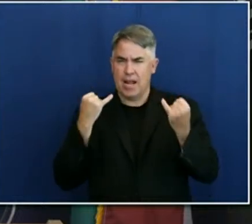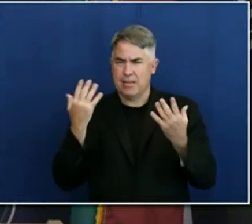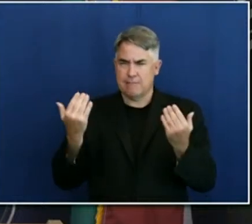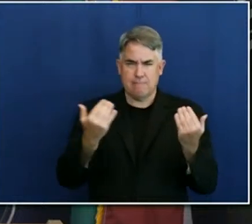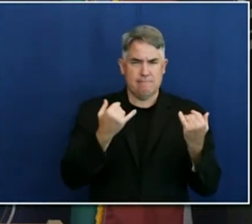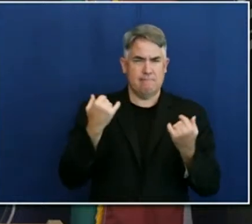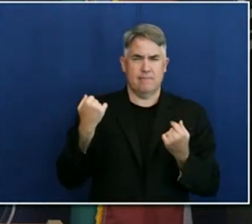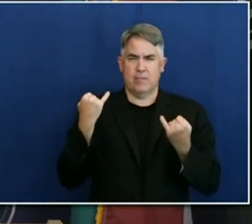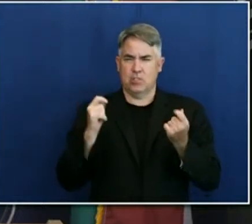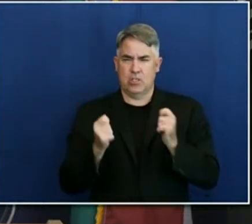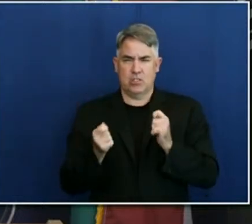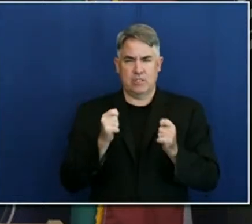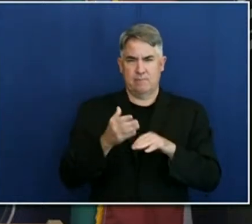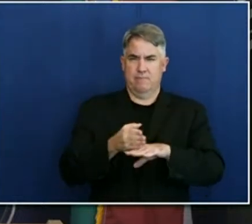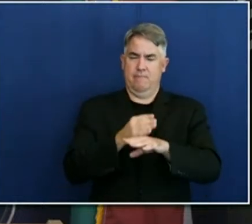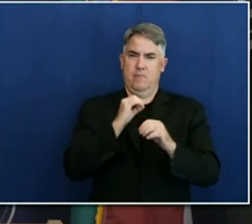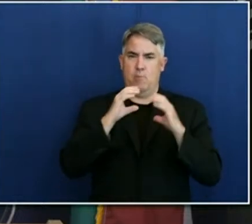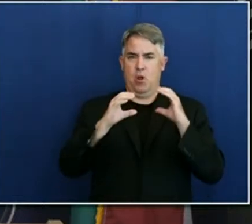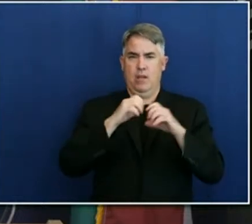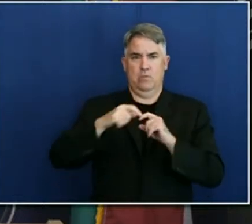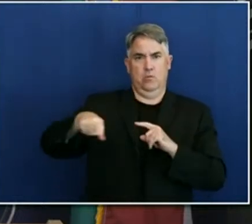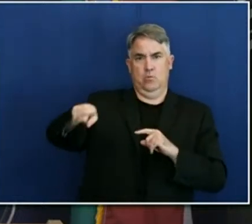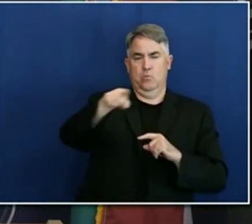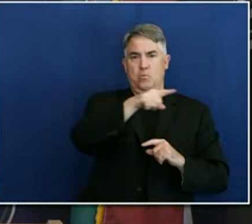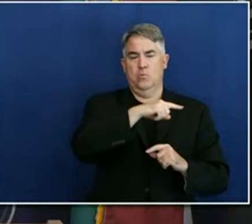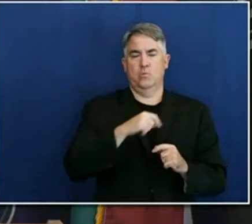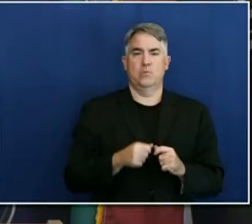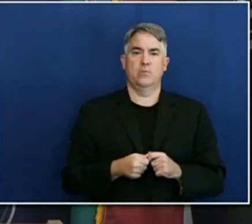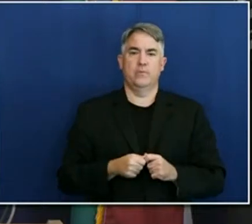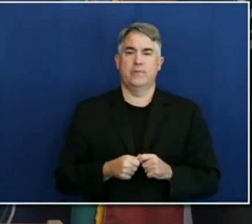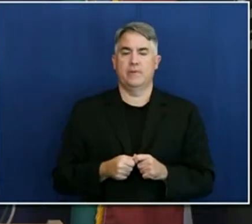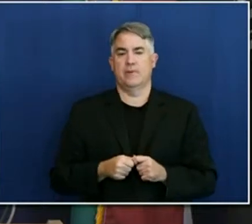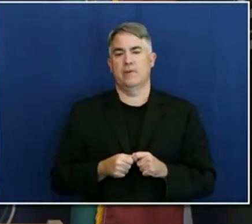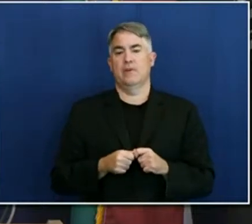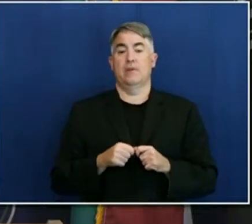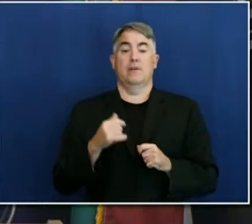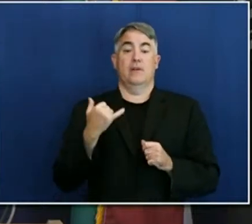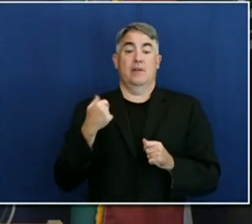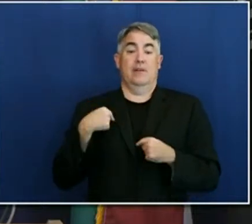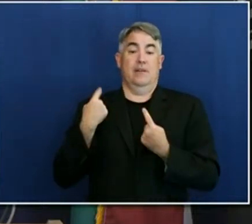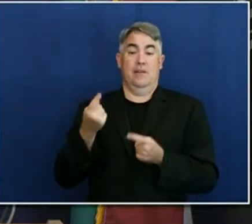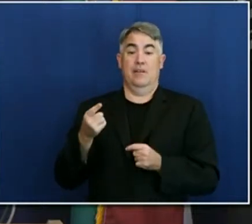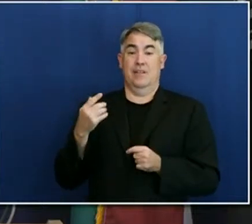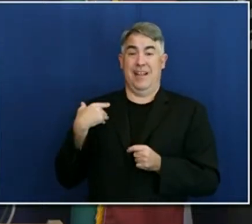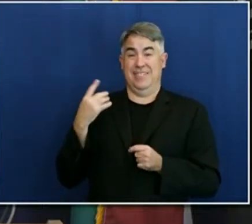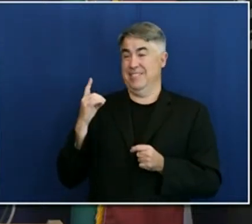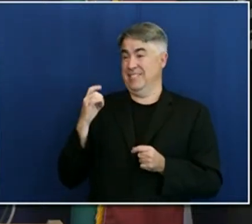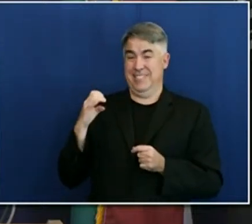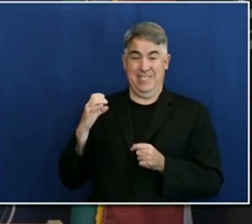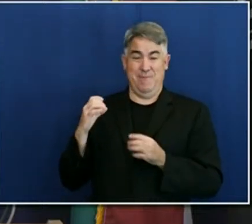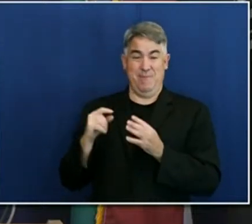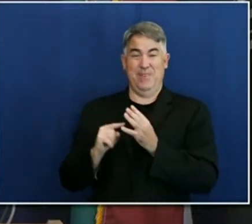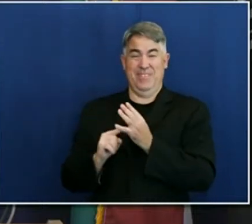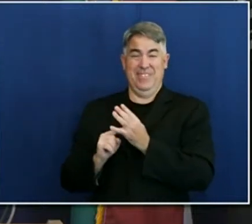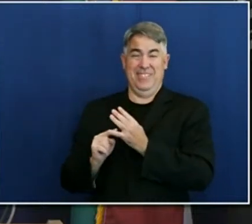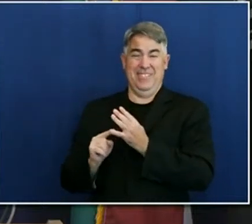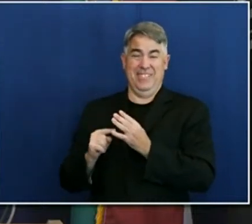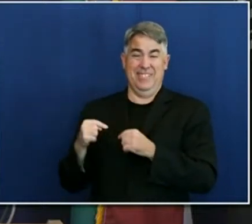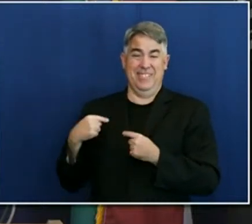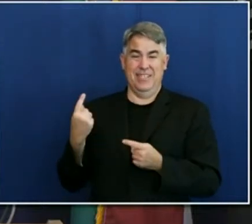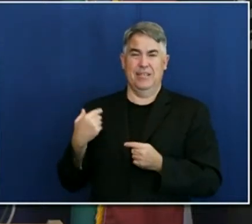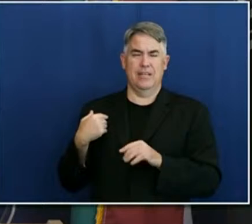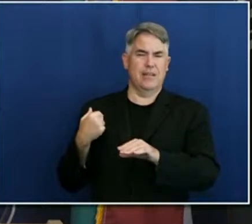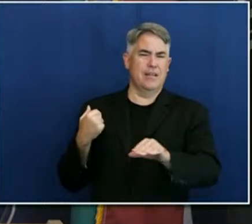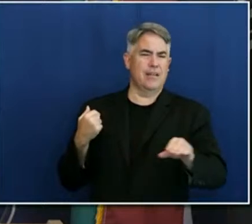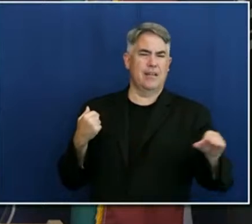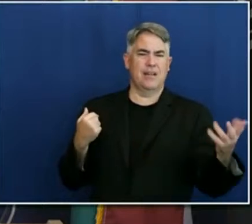we also will be going into the field. We did a survey at the end of December assessing public opinion around vaccines. We're going to go back